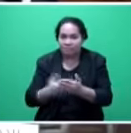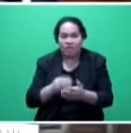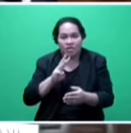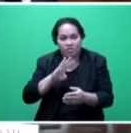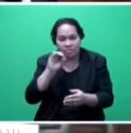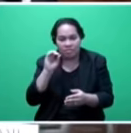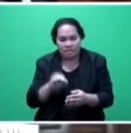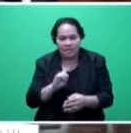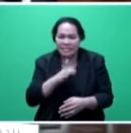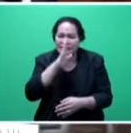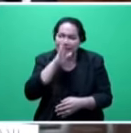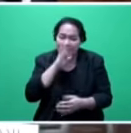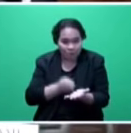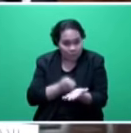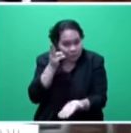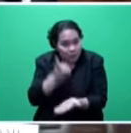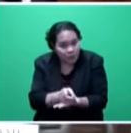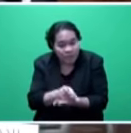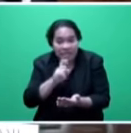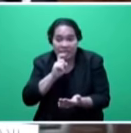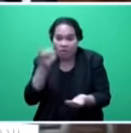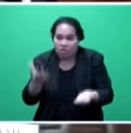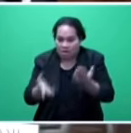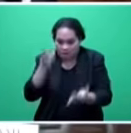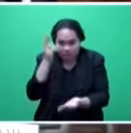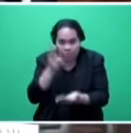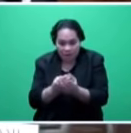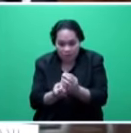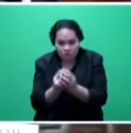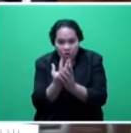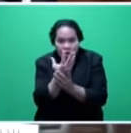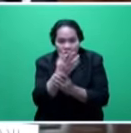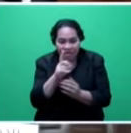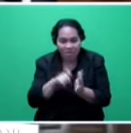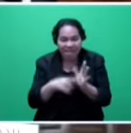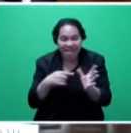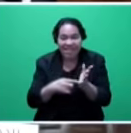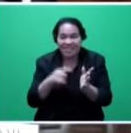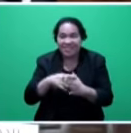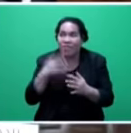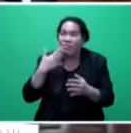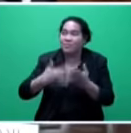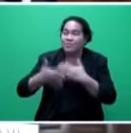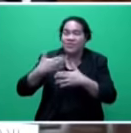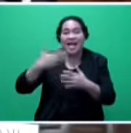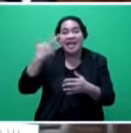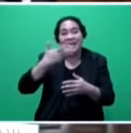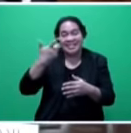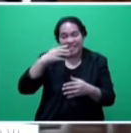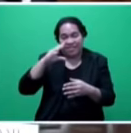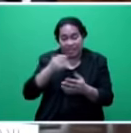Sadly, Mr. Speaker, sir, the truth is, if you compare the real growth rate by a decade since 1970, this is how it